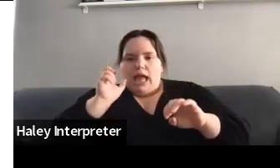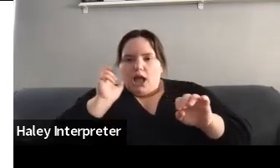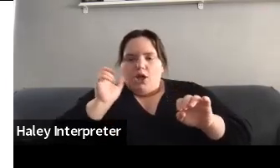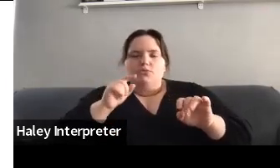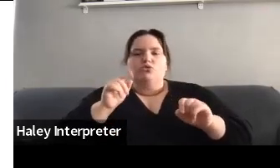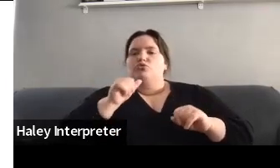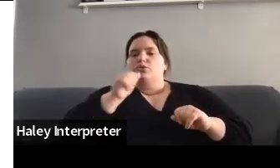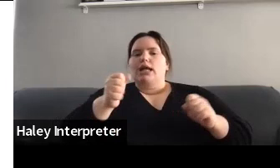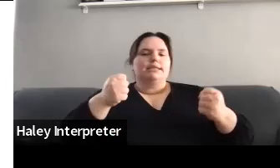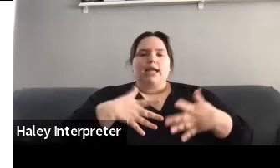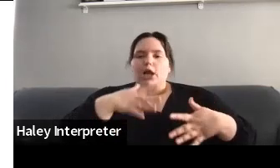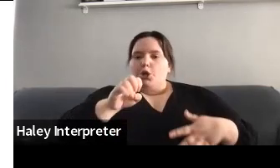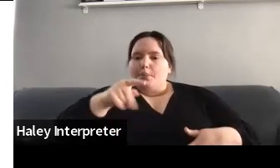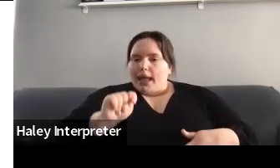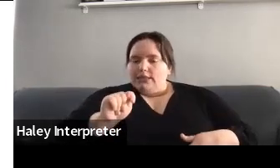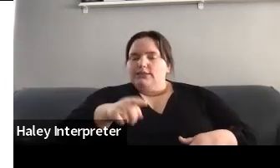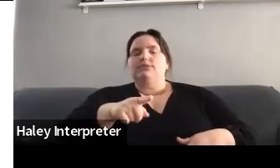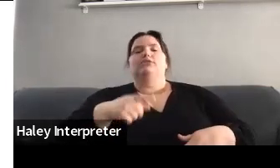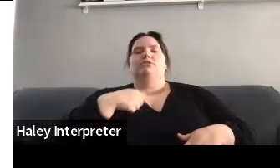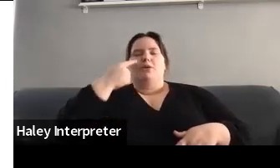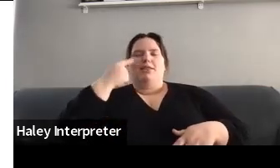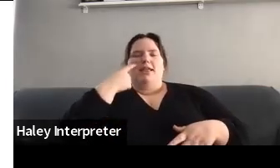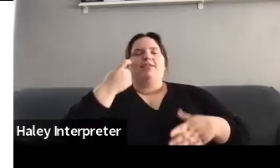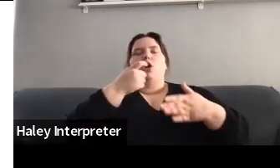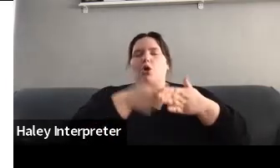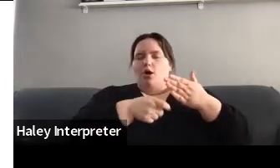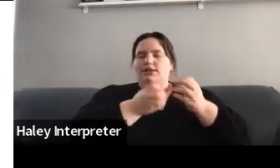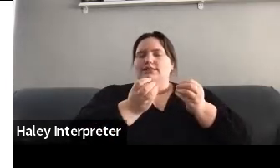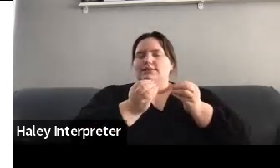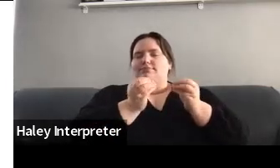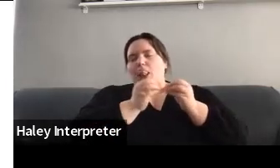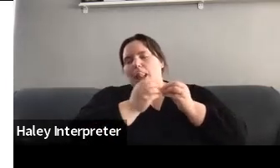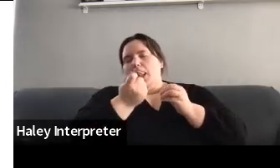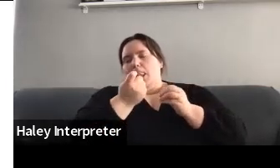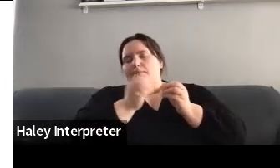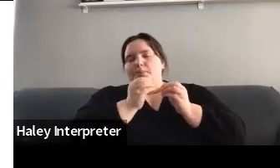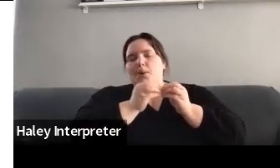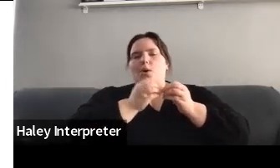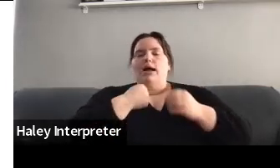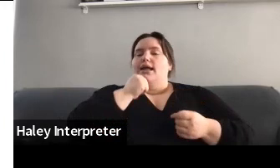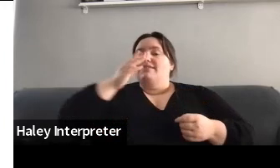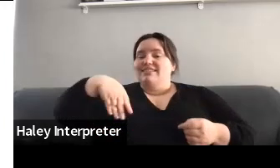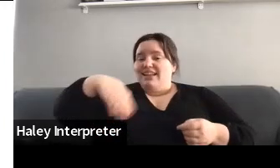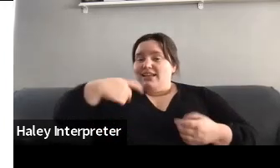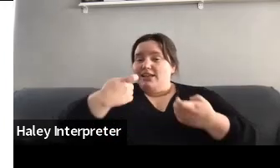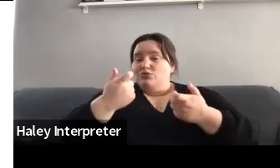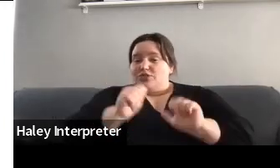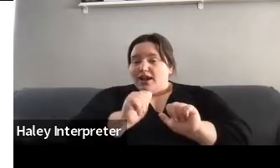your pet. So I think that is why the cost is a little bit higher. I have not tried an electric toothbrush with my dog or